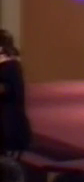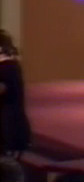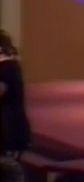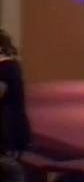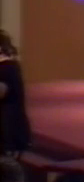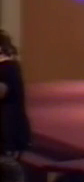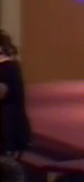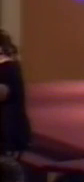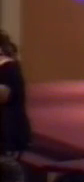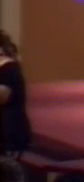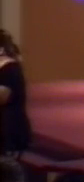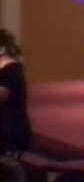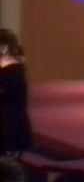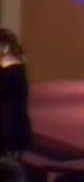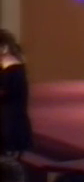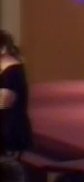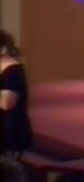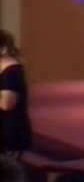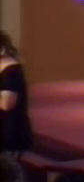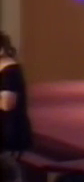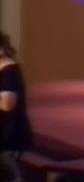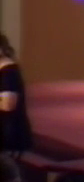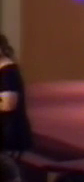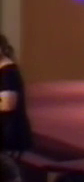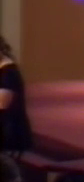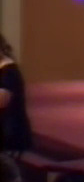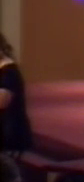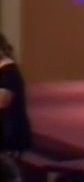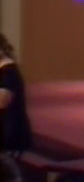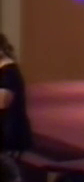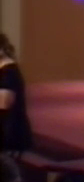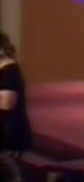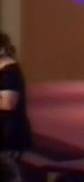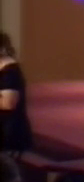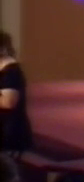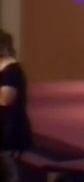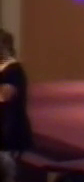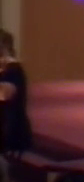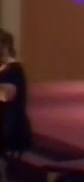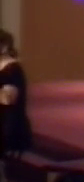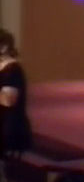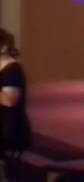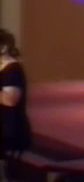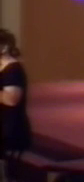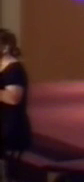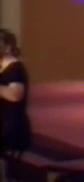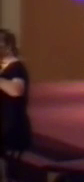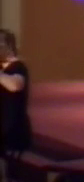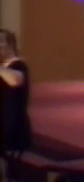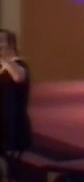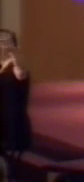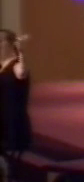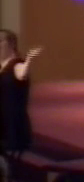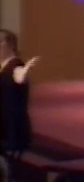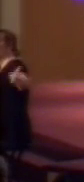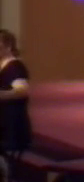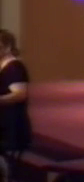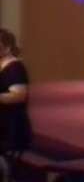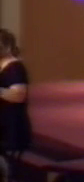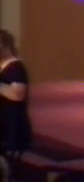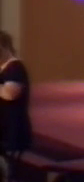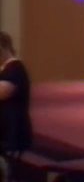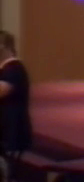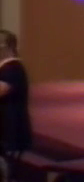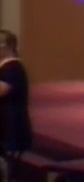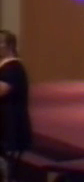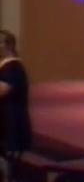the beginning did give us origin. And we look out to the vastness of space and we're like, it's so big. And then we're so complex.